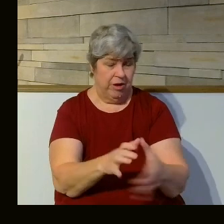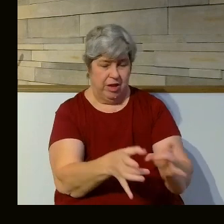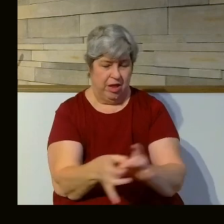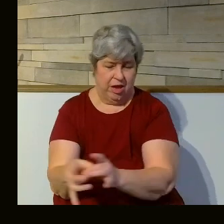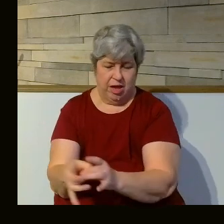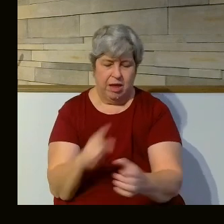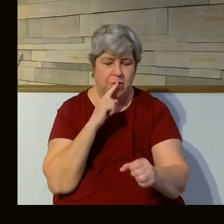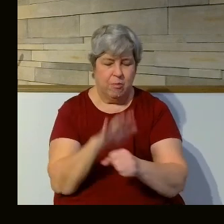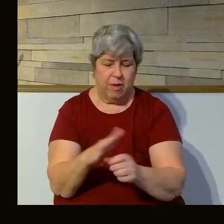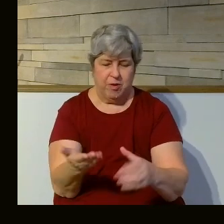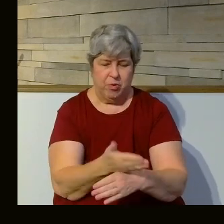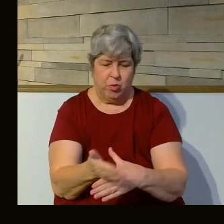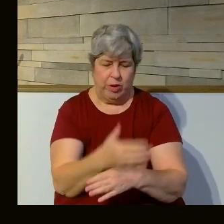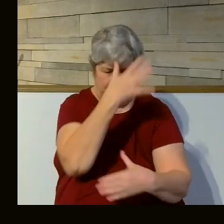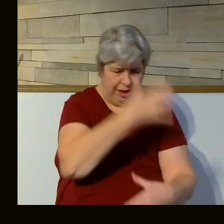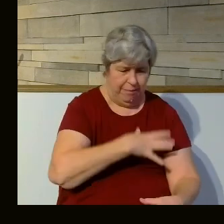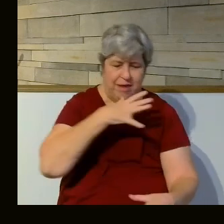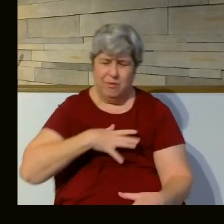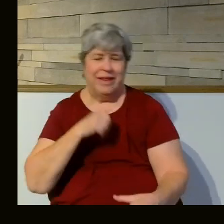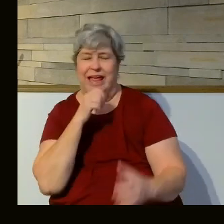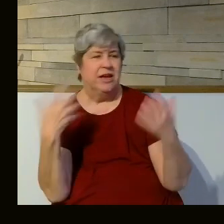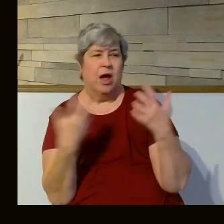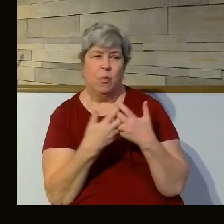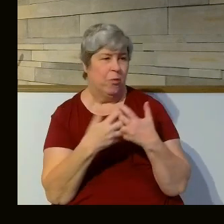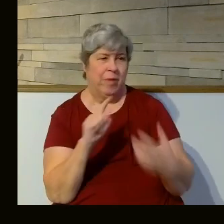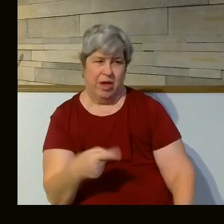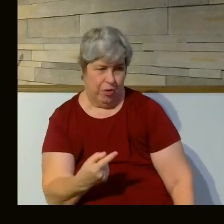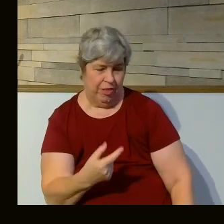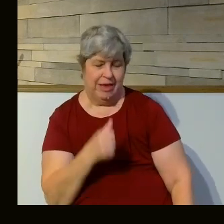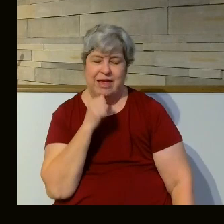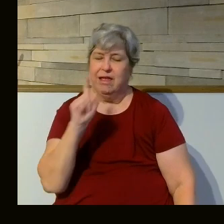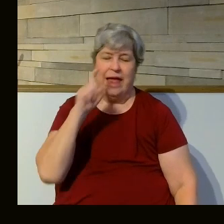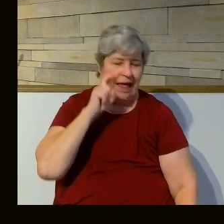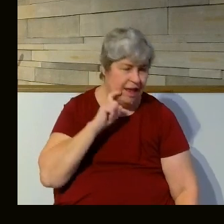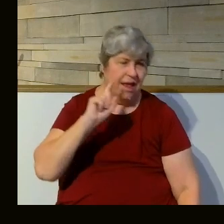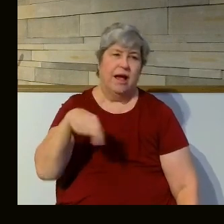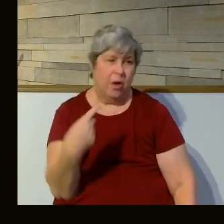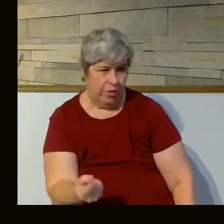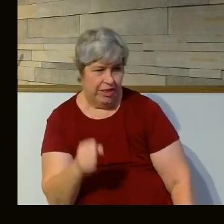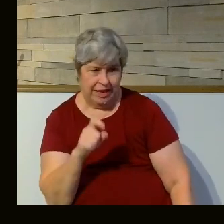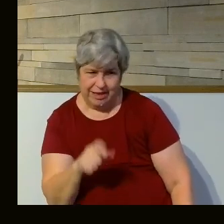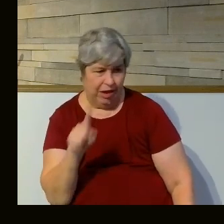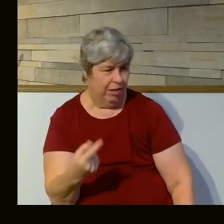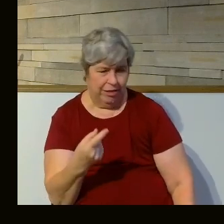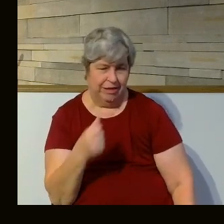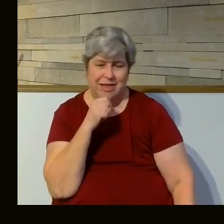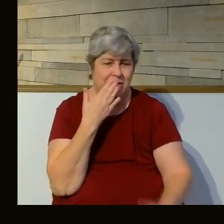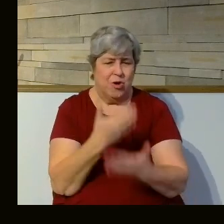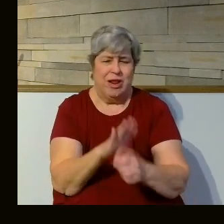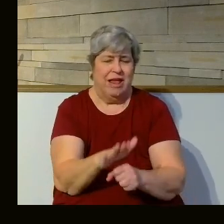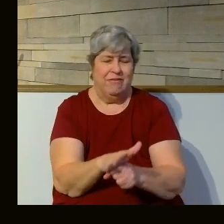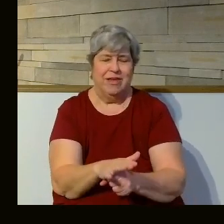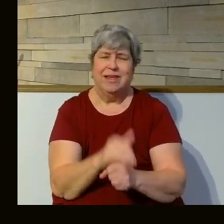a female. It's not about just being roommates. That's not good enough. It's not just about sex. That's not good enough itself. It's